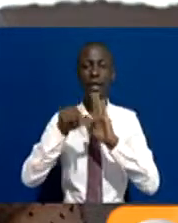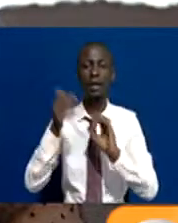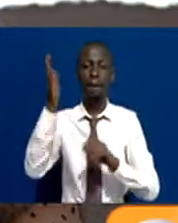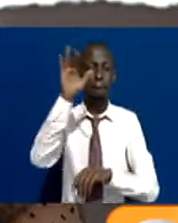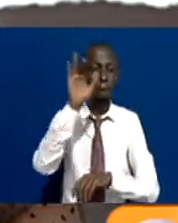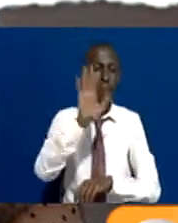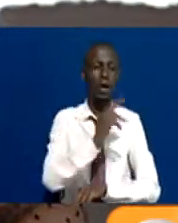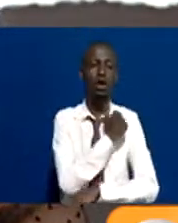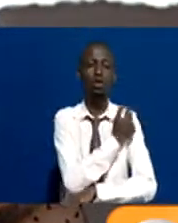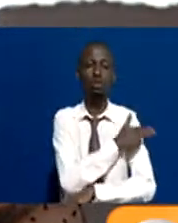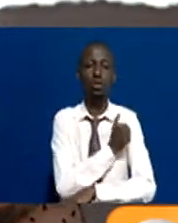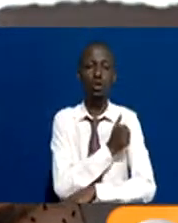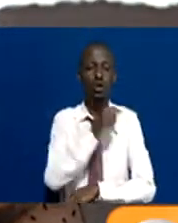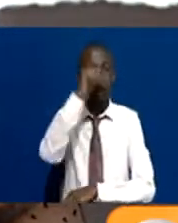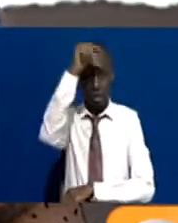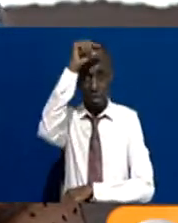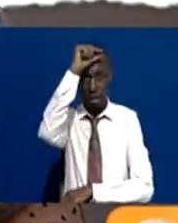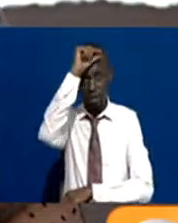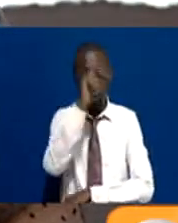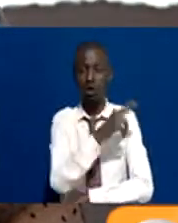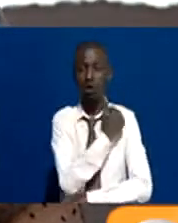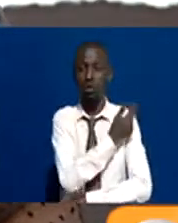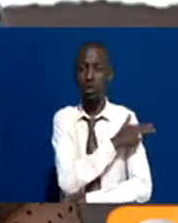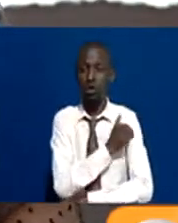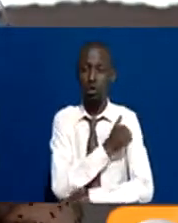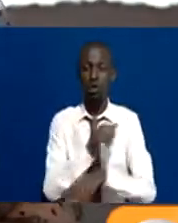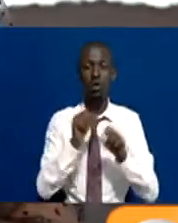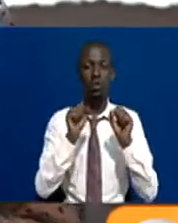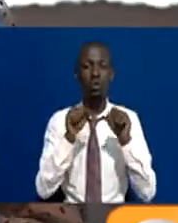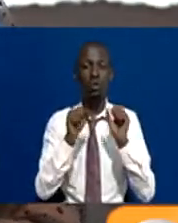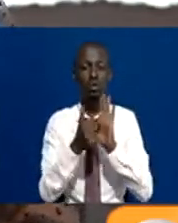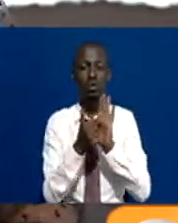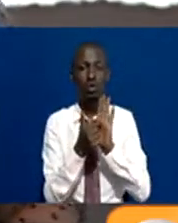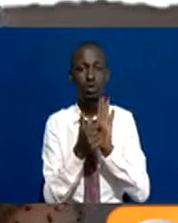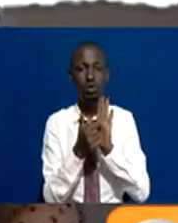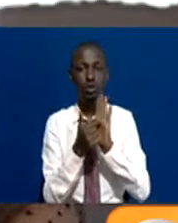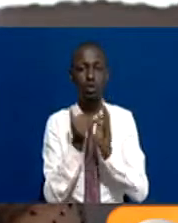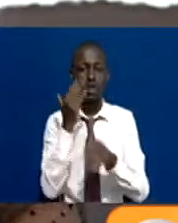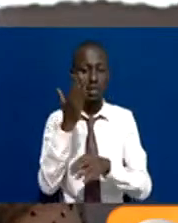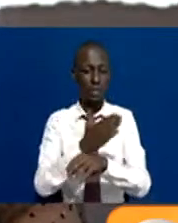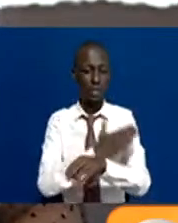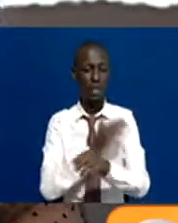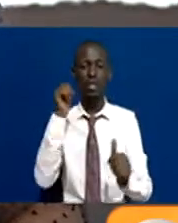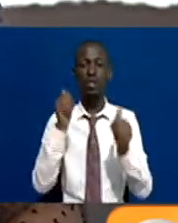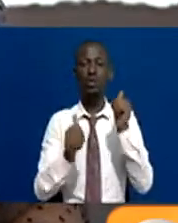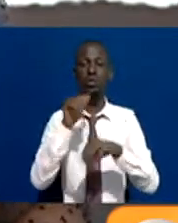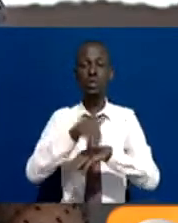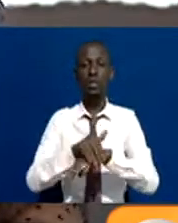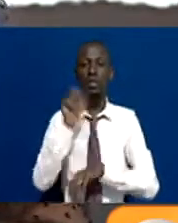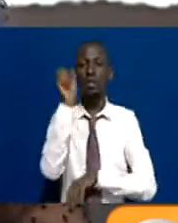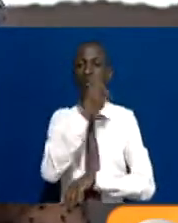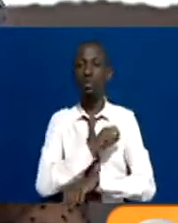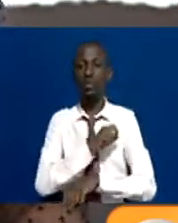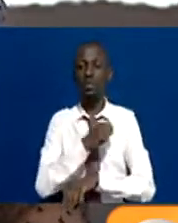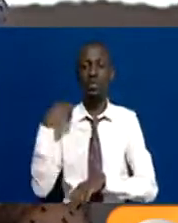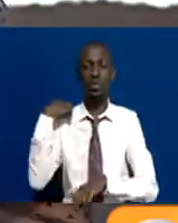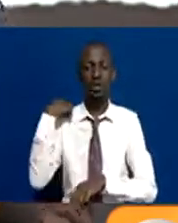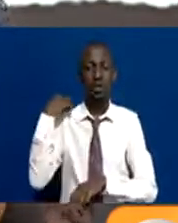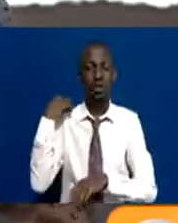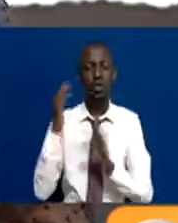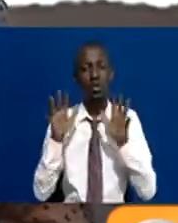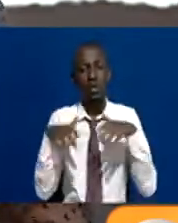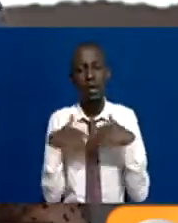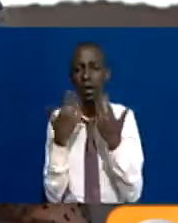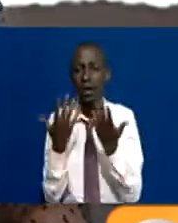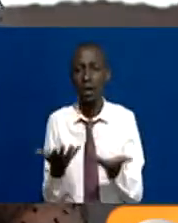facility, preferably a government facility, that will then indicate the kind of injuries that they found, the status of the clothes, even maybe